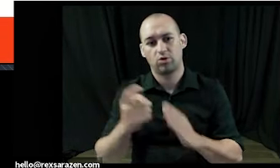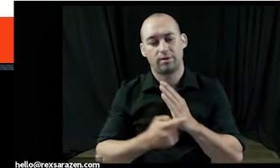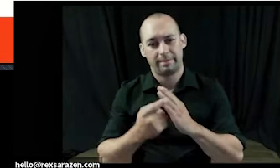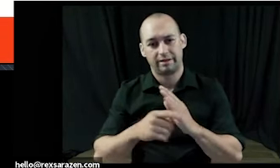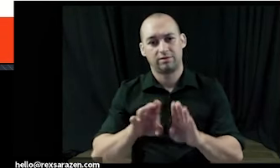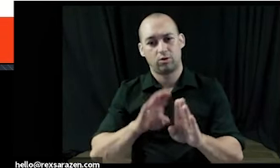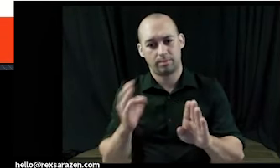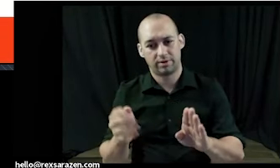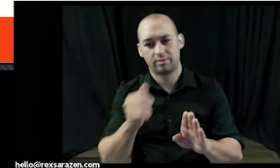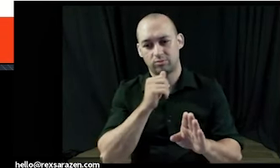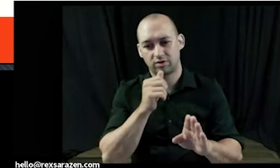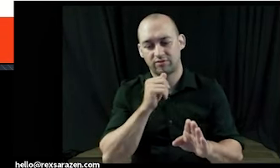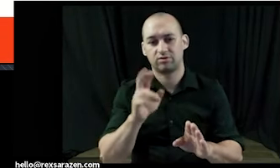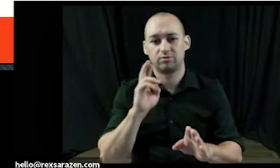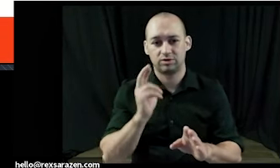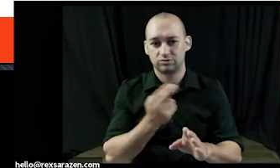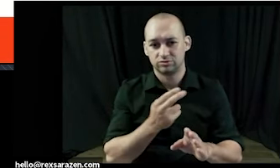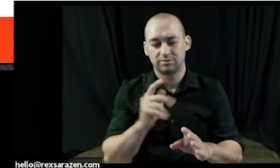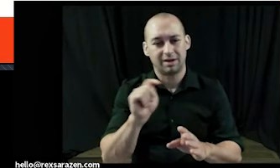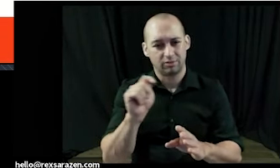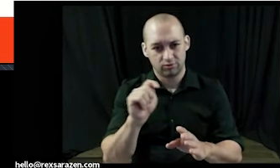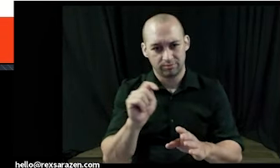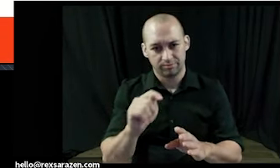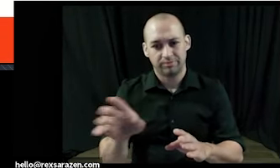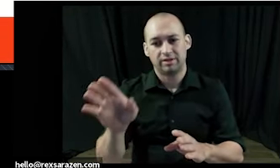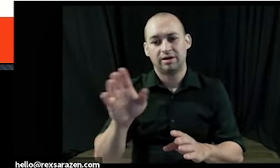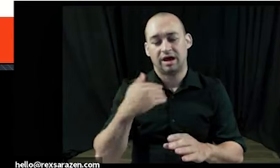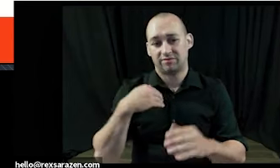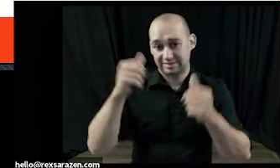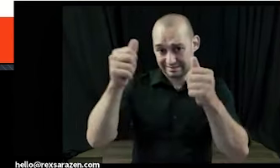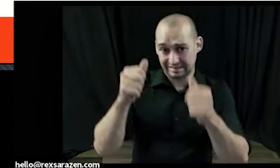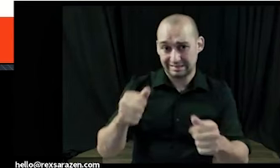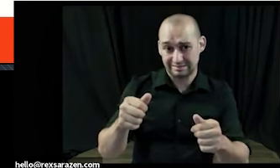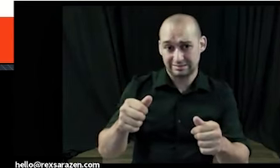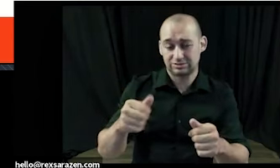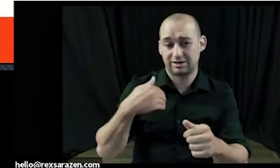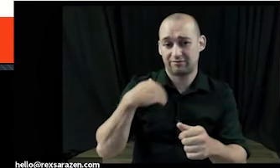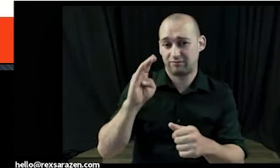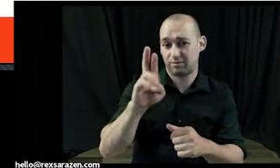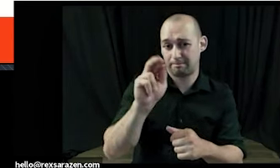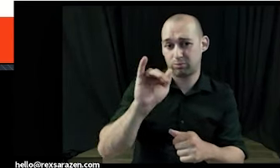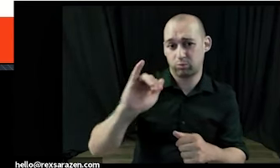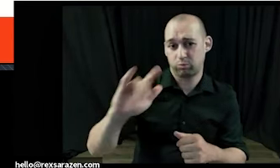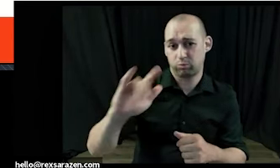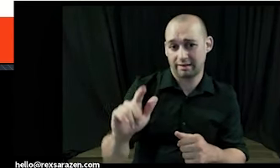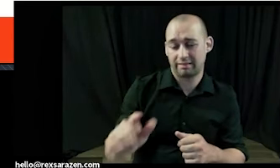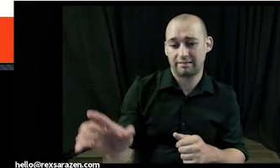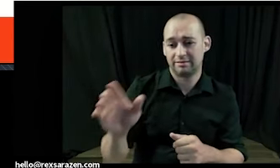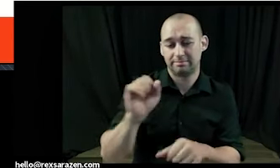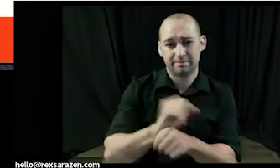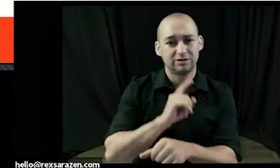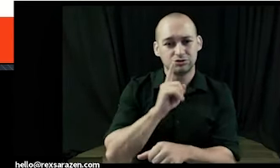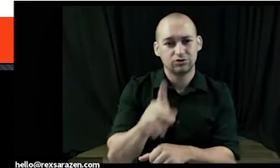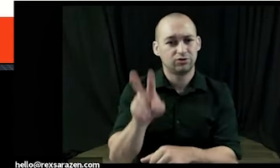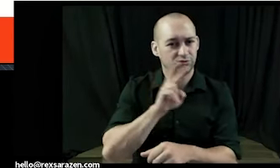also have a private restroom. We have signage all over our building that includes Braille to ensure that you are able to read where you